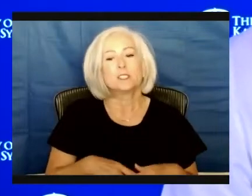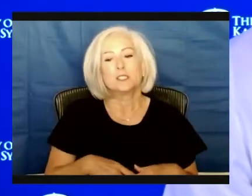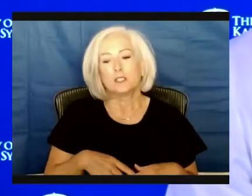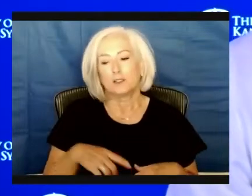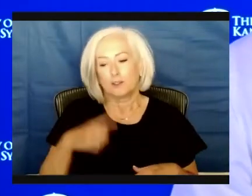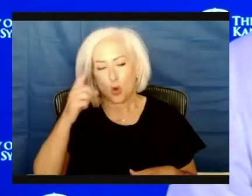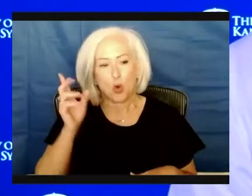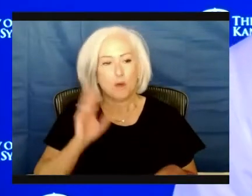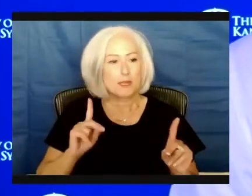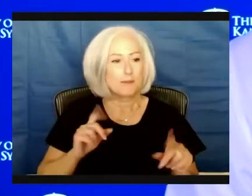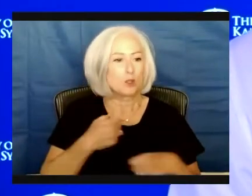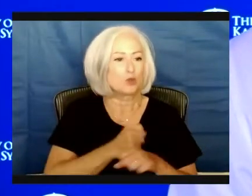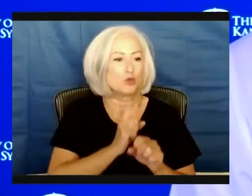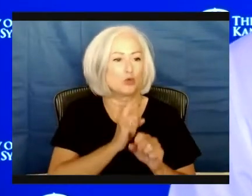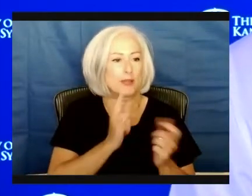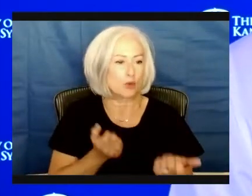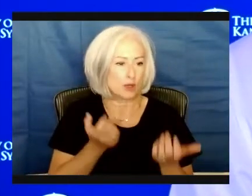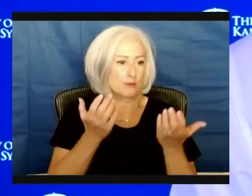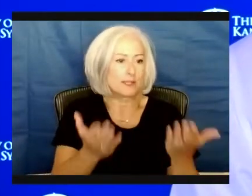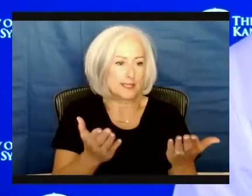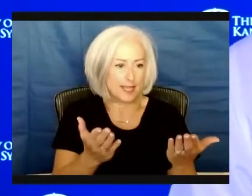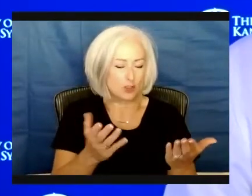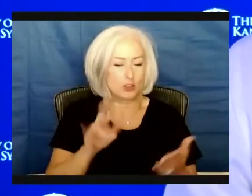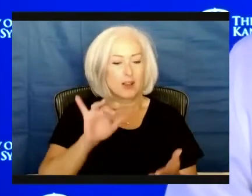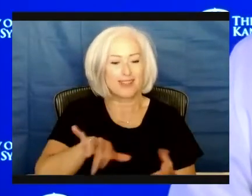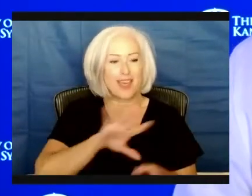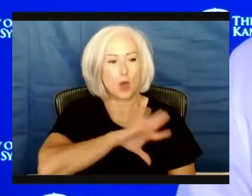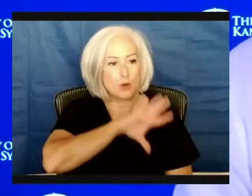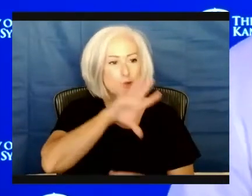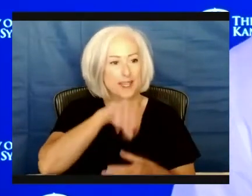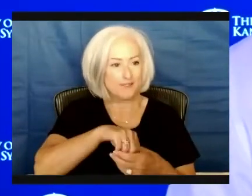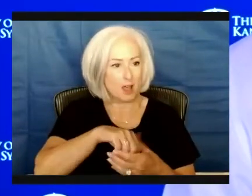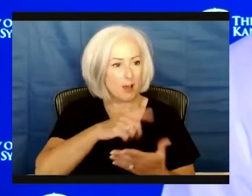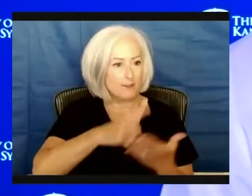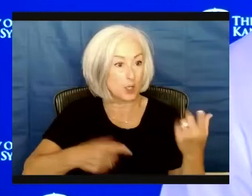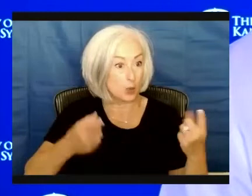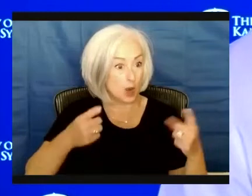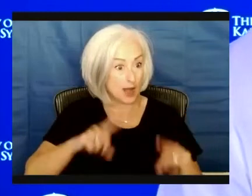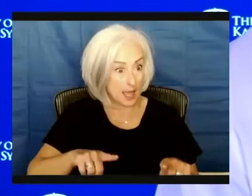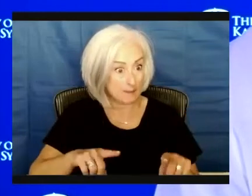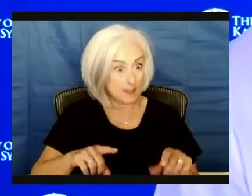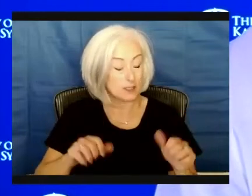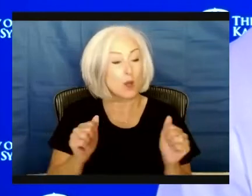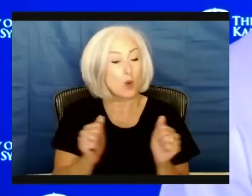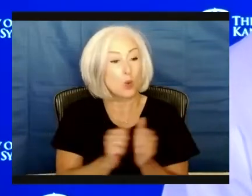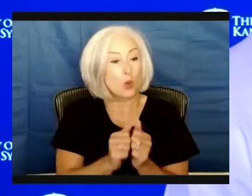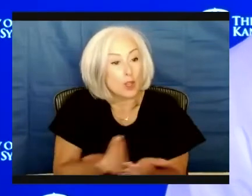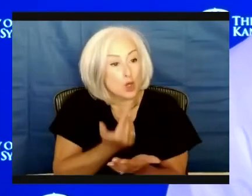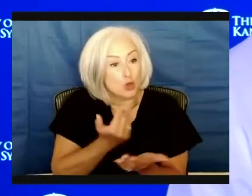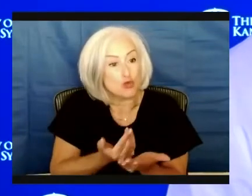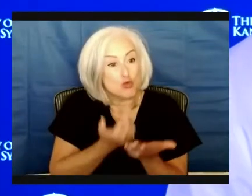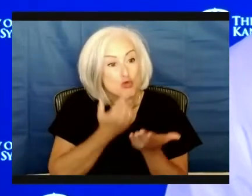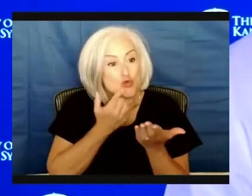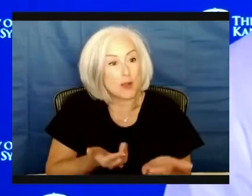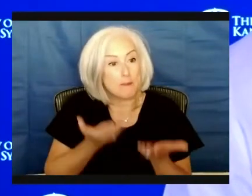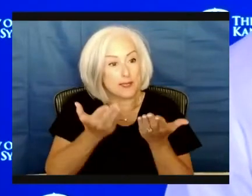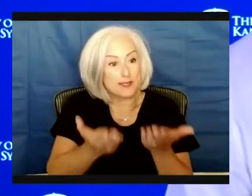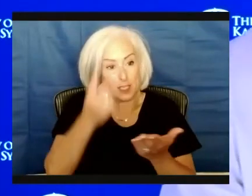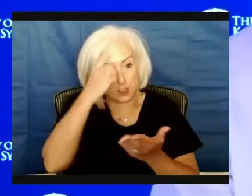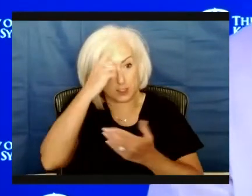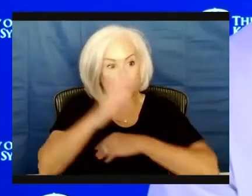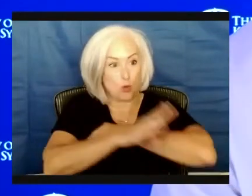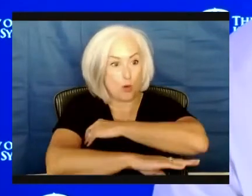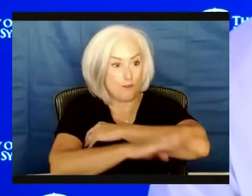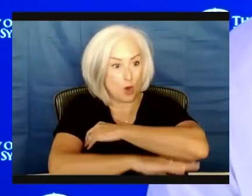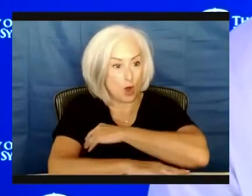These will be part of what happens and when we get the new recommendations, probably for the fall, which will probably be coming up probably in the